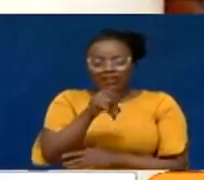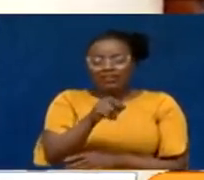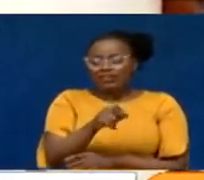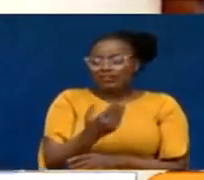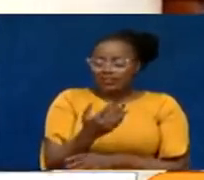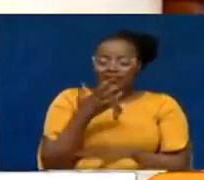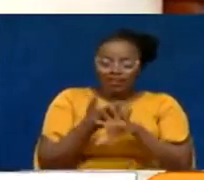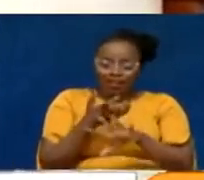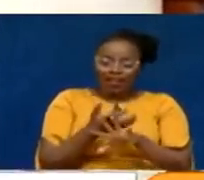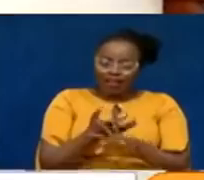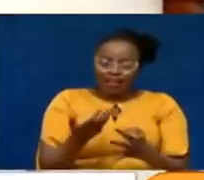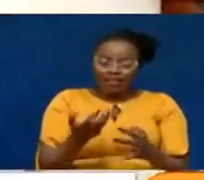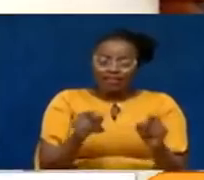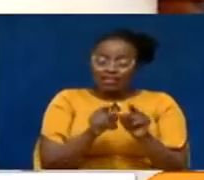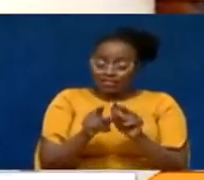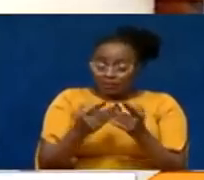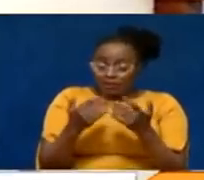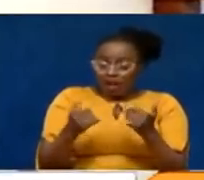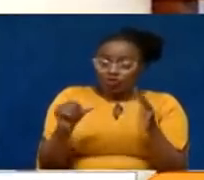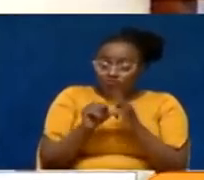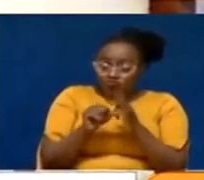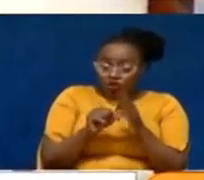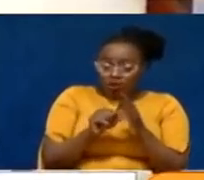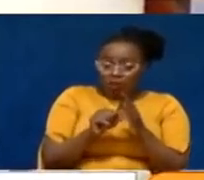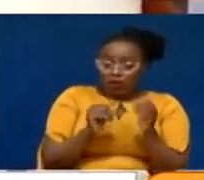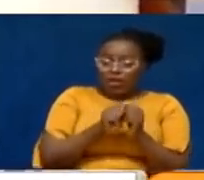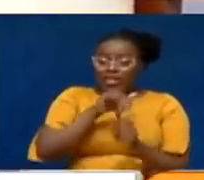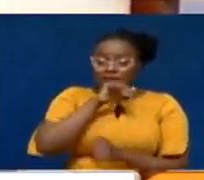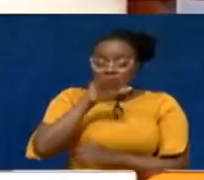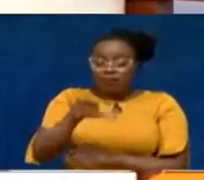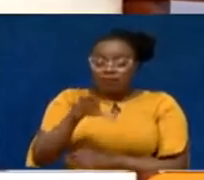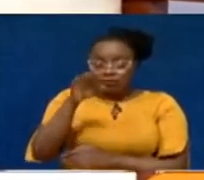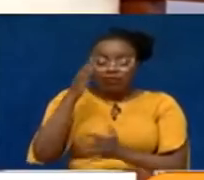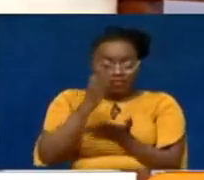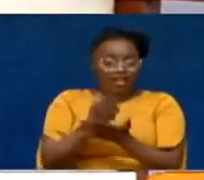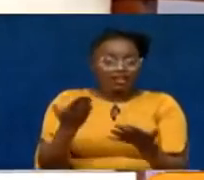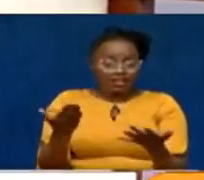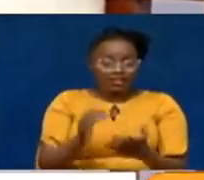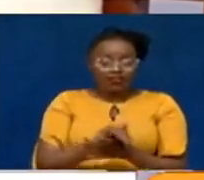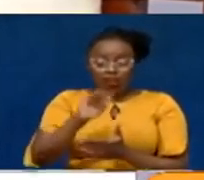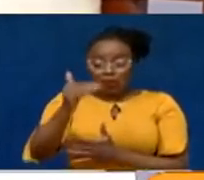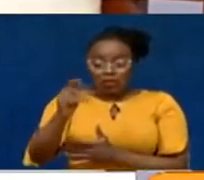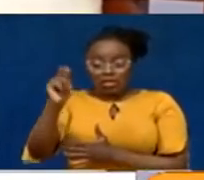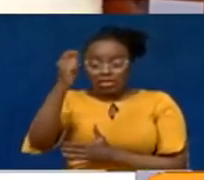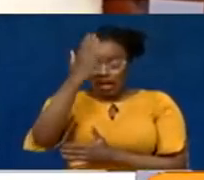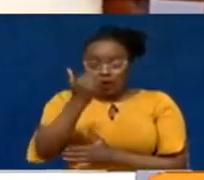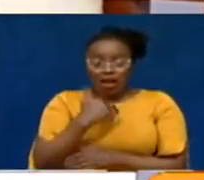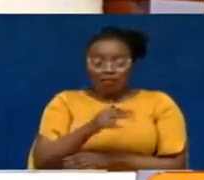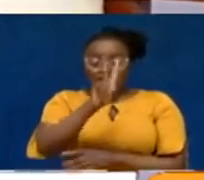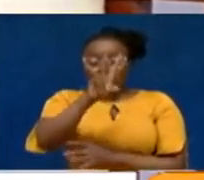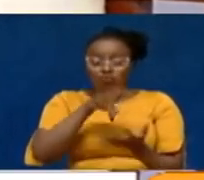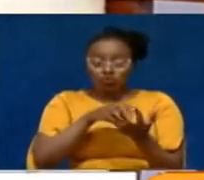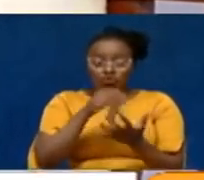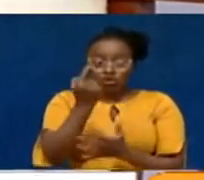pick a running mate. The repercussions of Raila picking a running mate for Central are real. Because there are only two